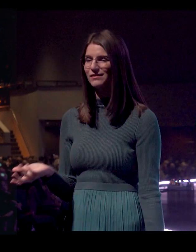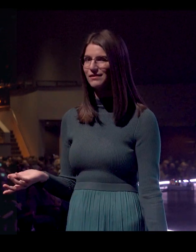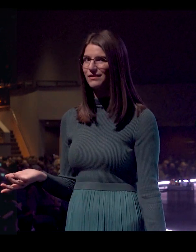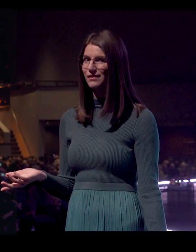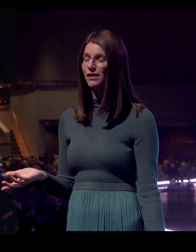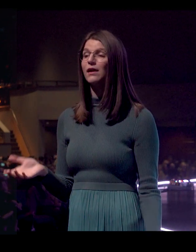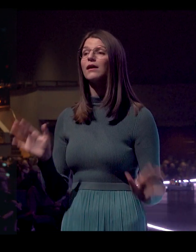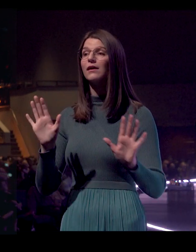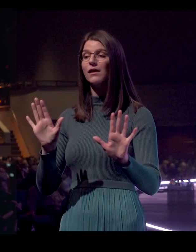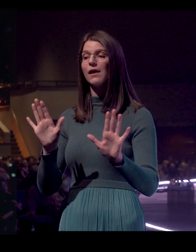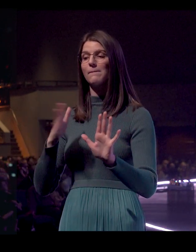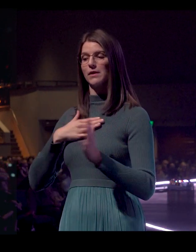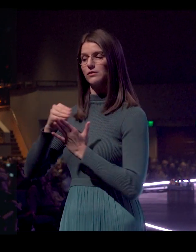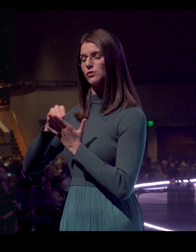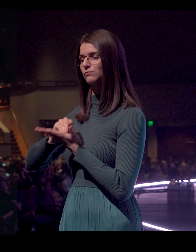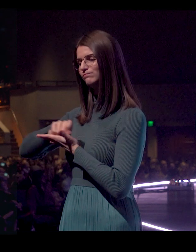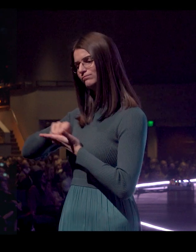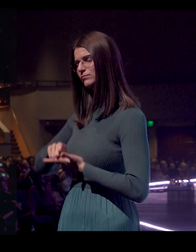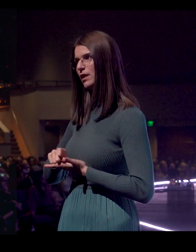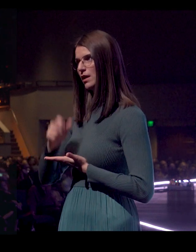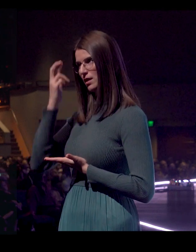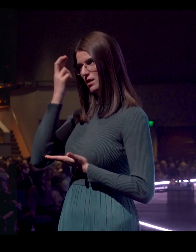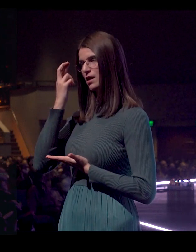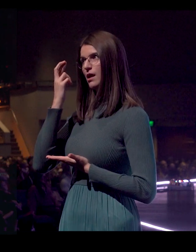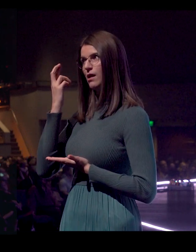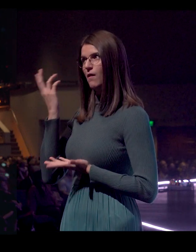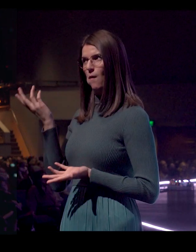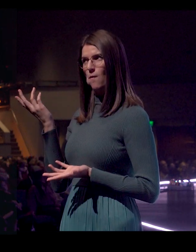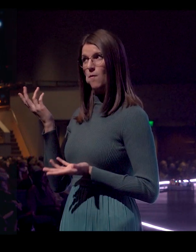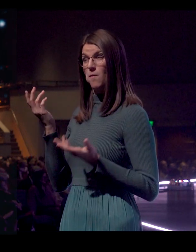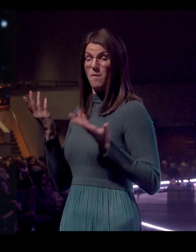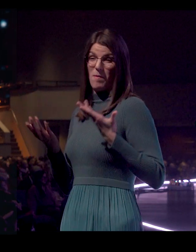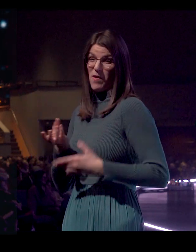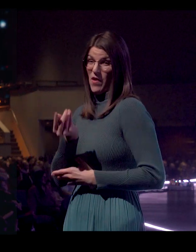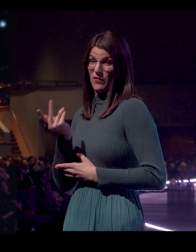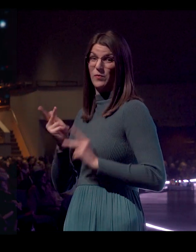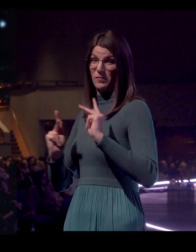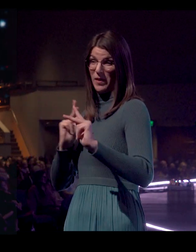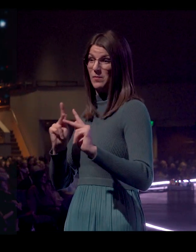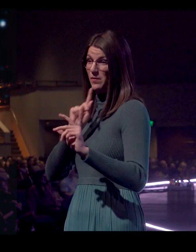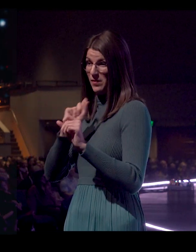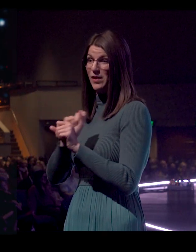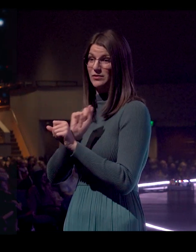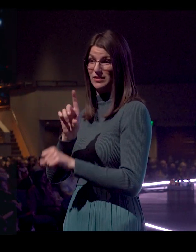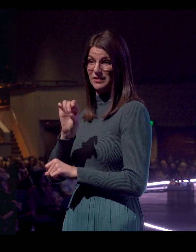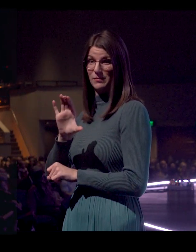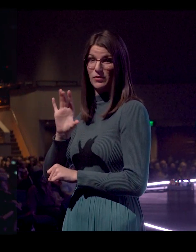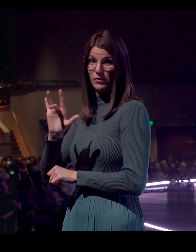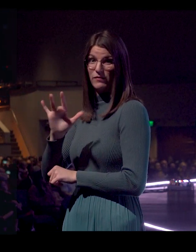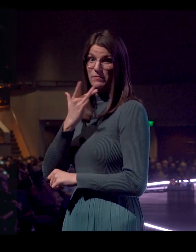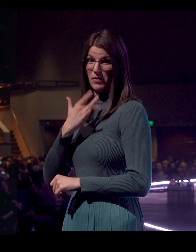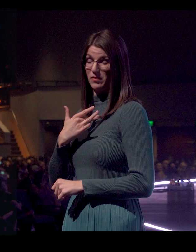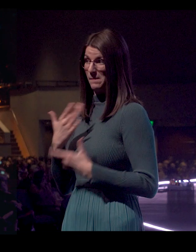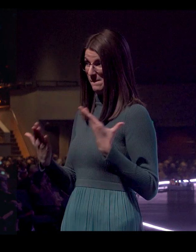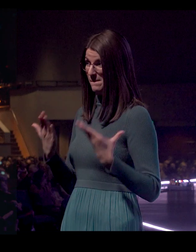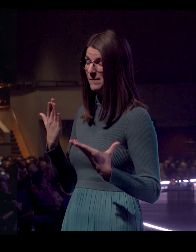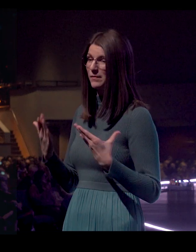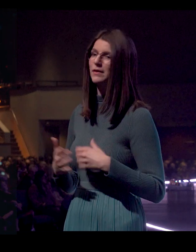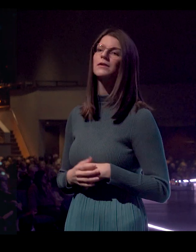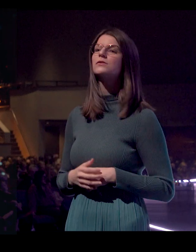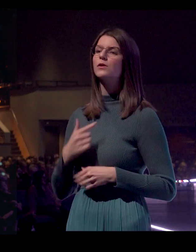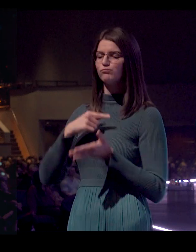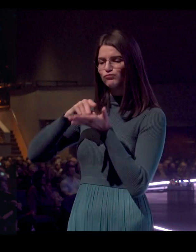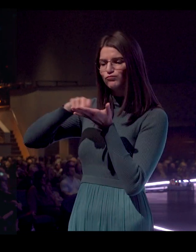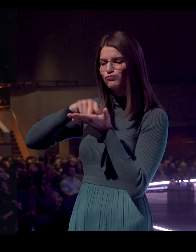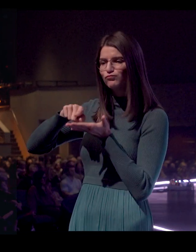it probably is a few people's birthday on December 25th on our campuses. So I did a little research this week, and this isn't everybody, but I would just like to